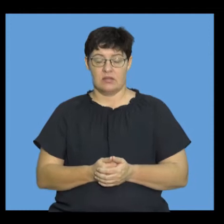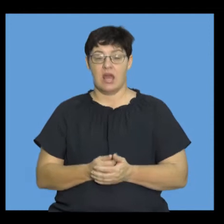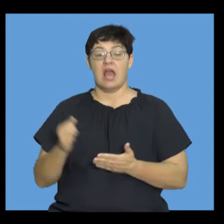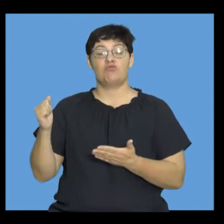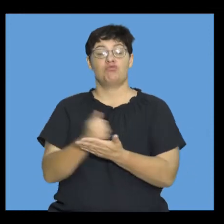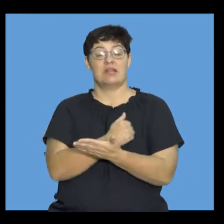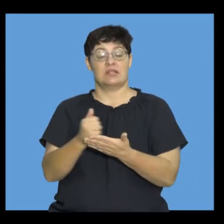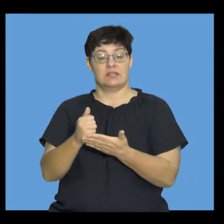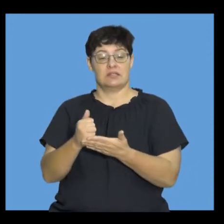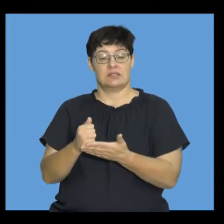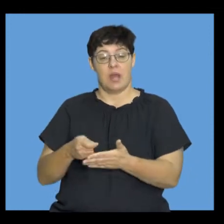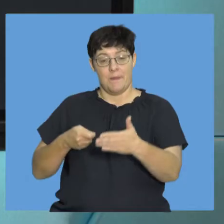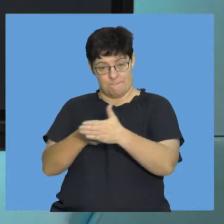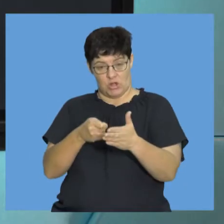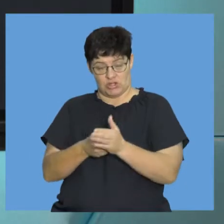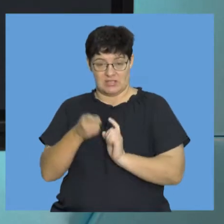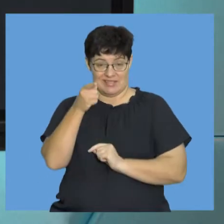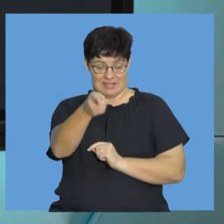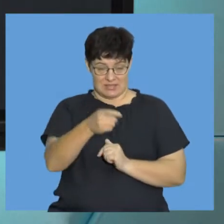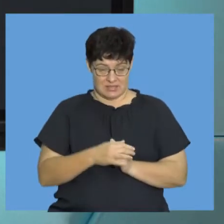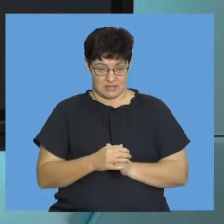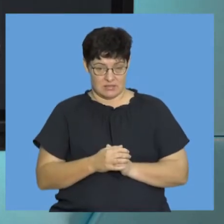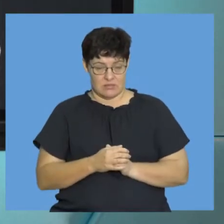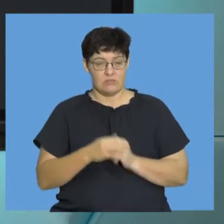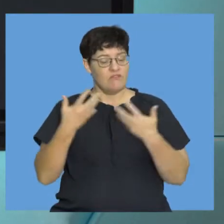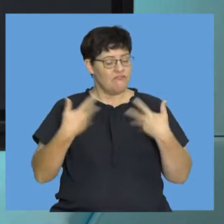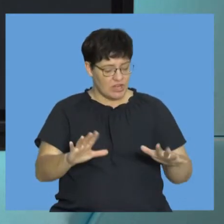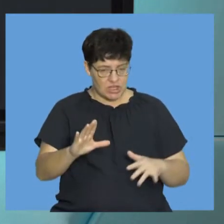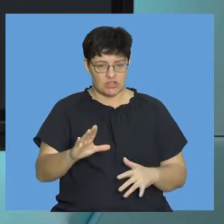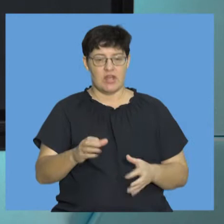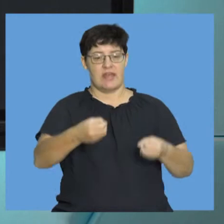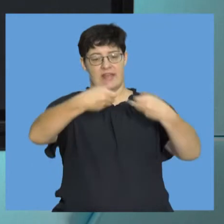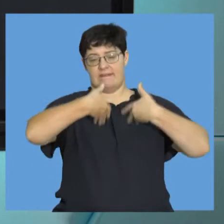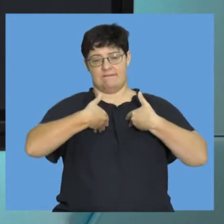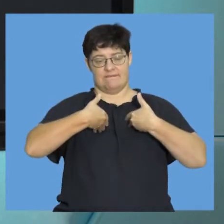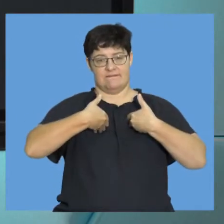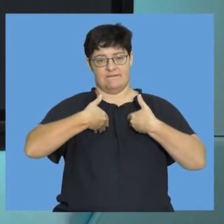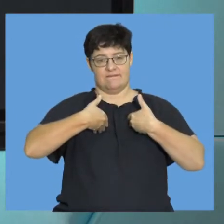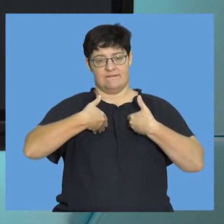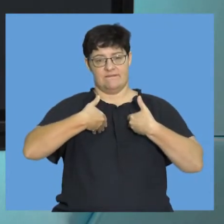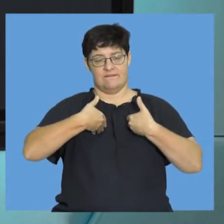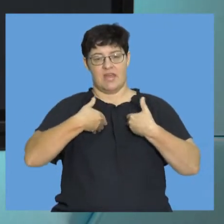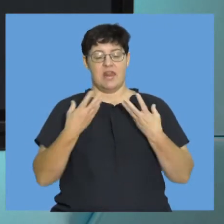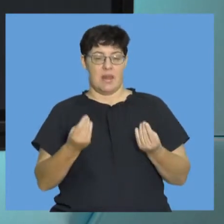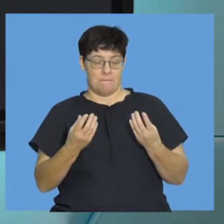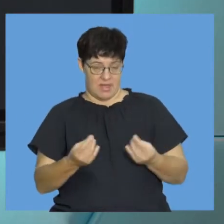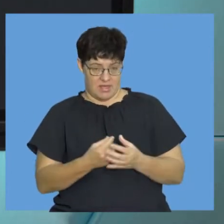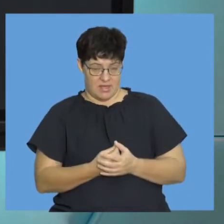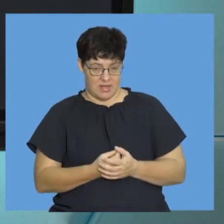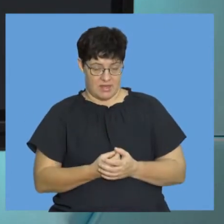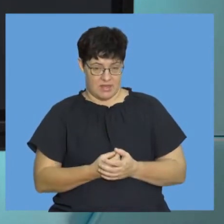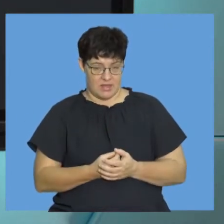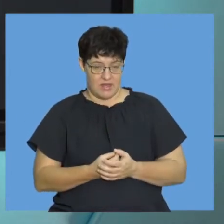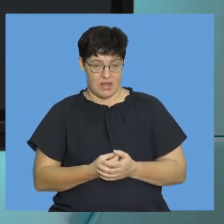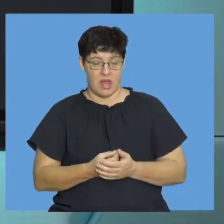purchases. In other words, they've already given you the credit purchases figure, but don't expect